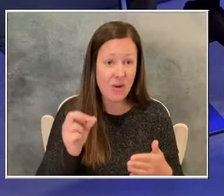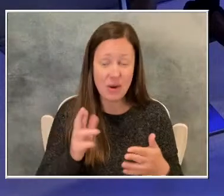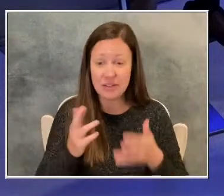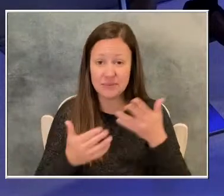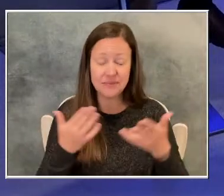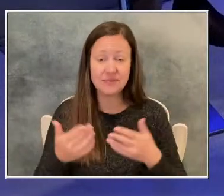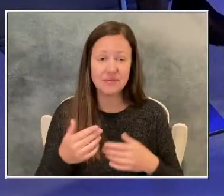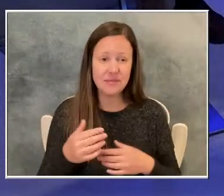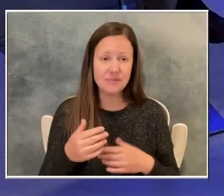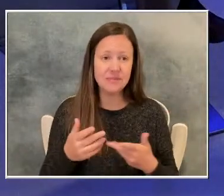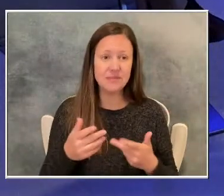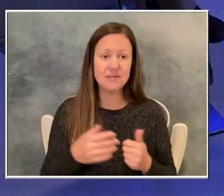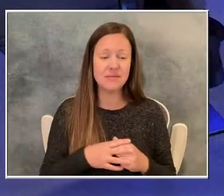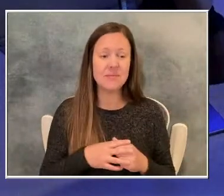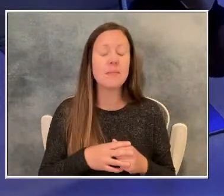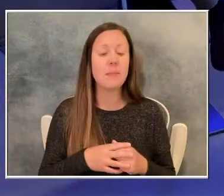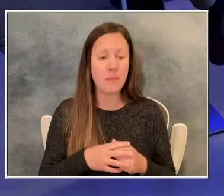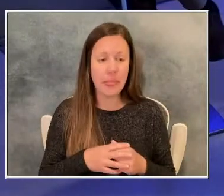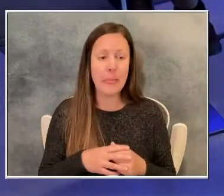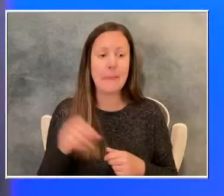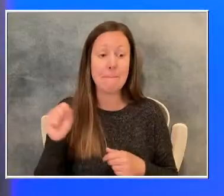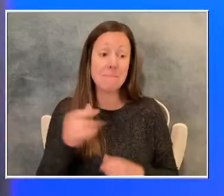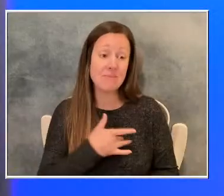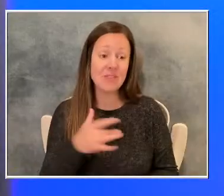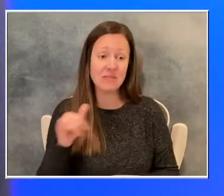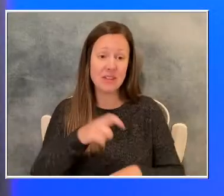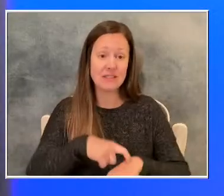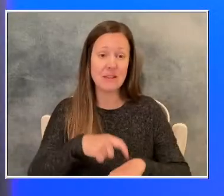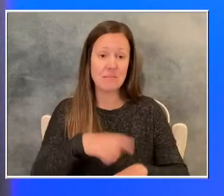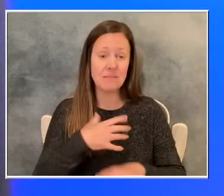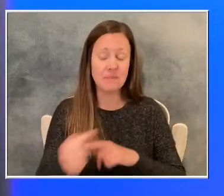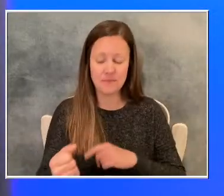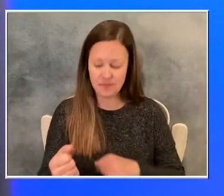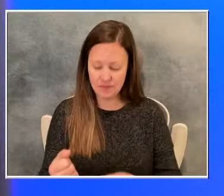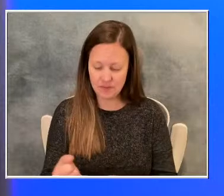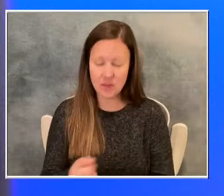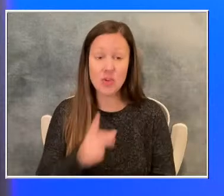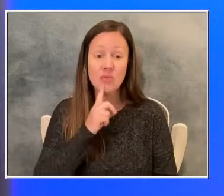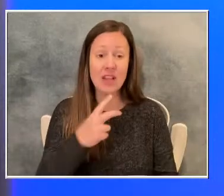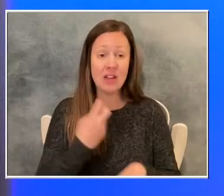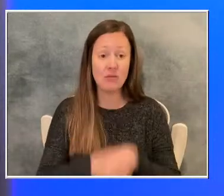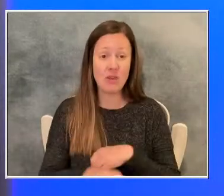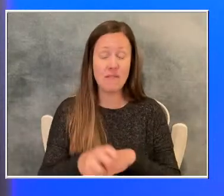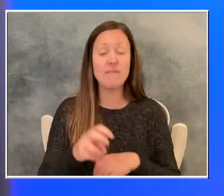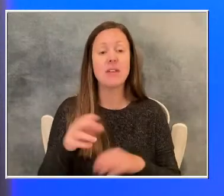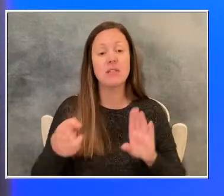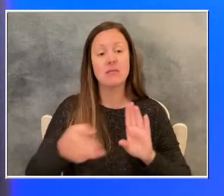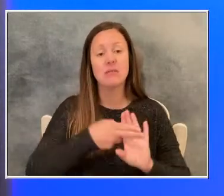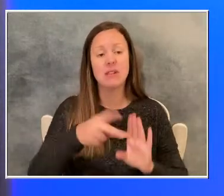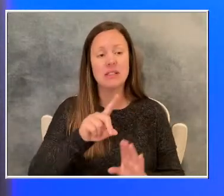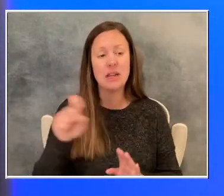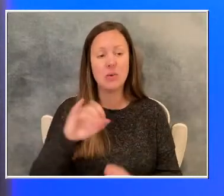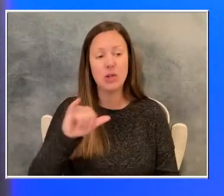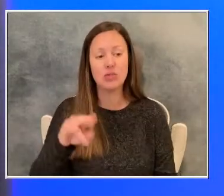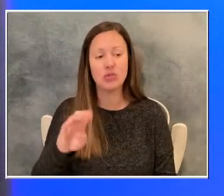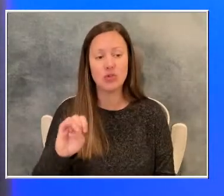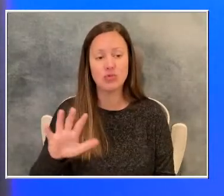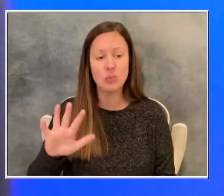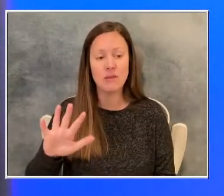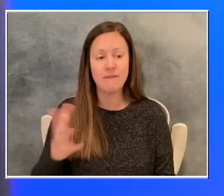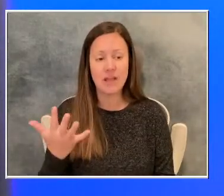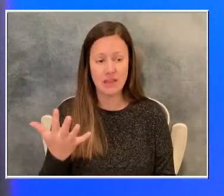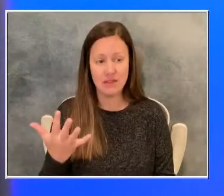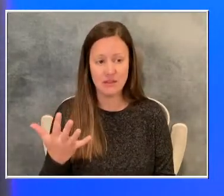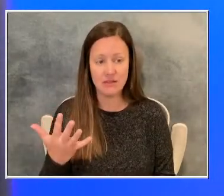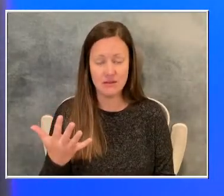time. Yes, it was rough since I was diagnosed on June the 5th, and from June 5th to August